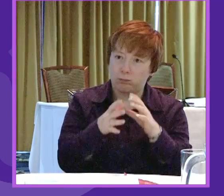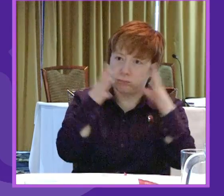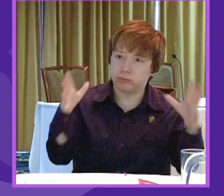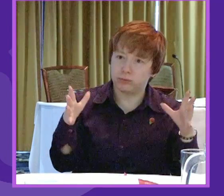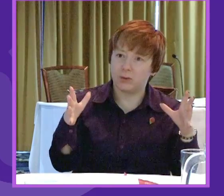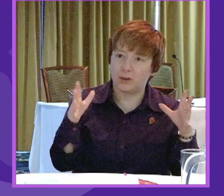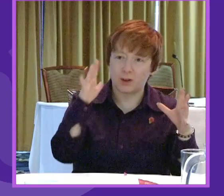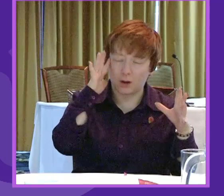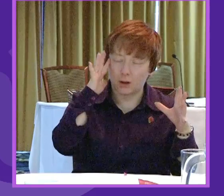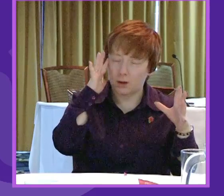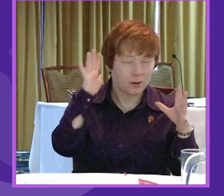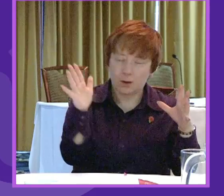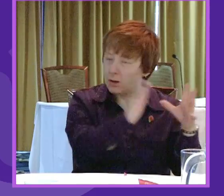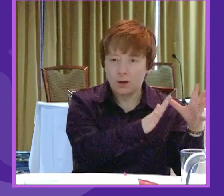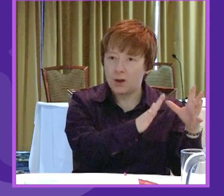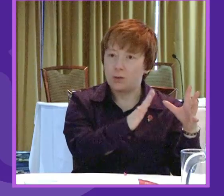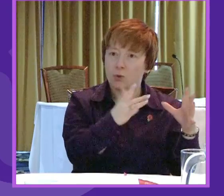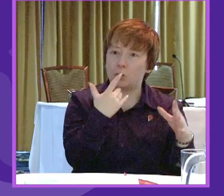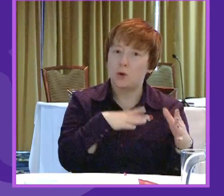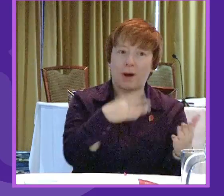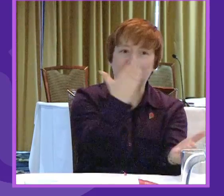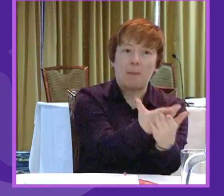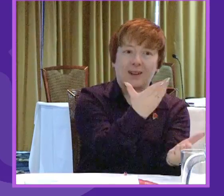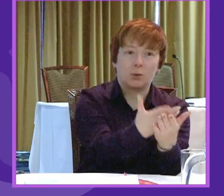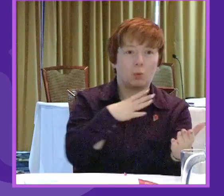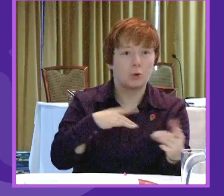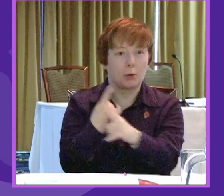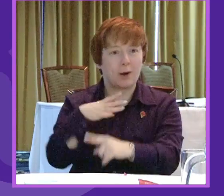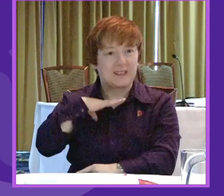conflated and we lose sight of the fact that actually it's about need.